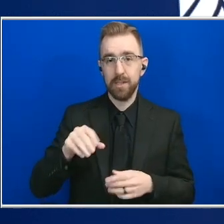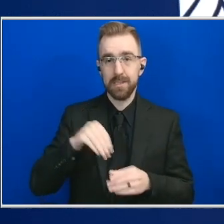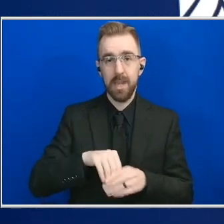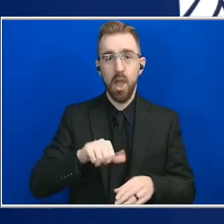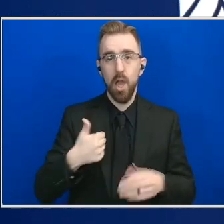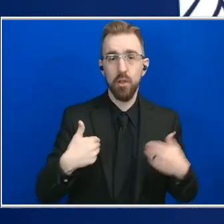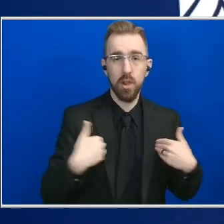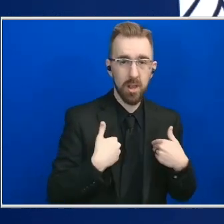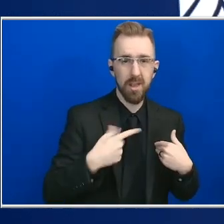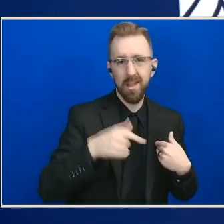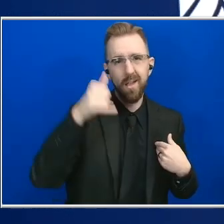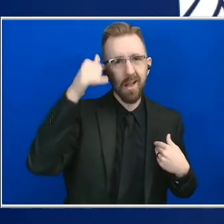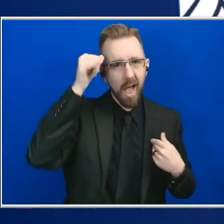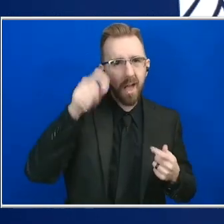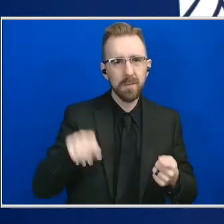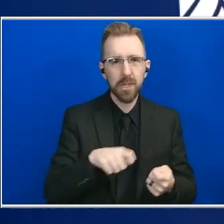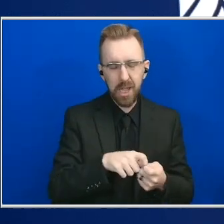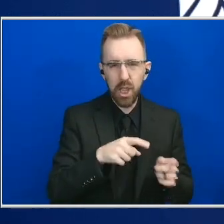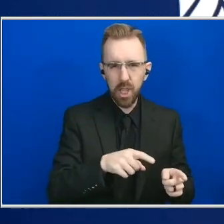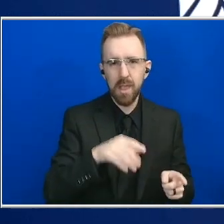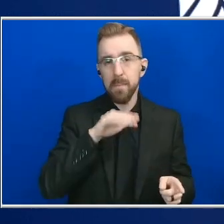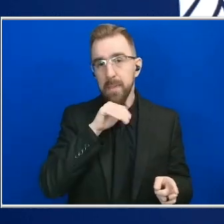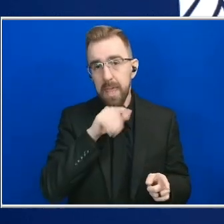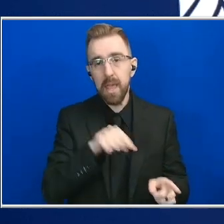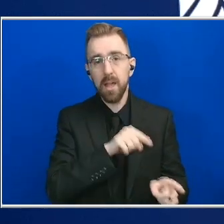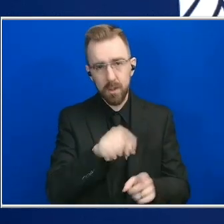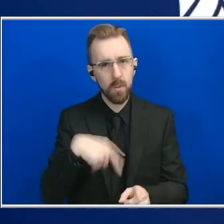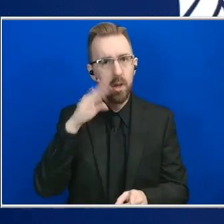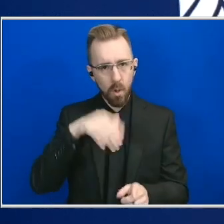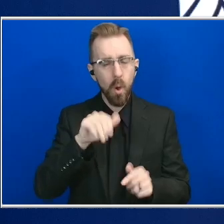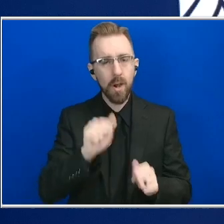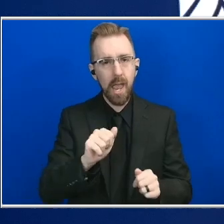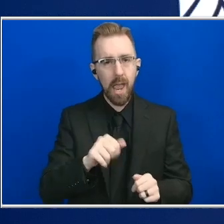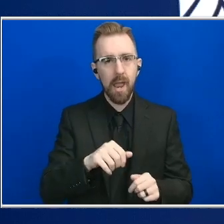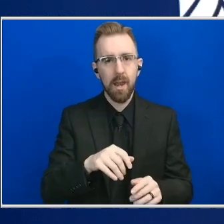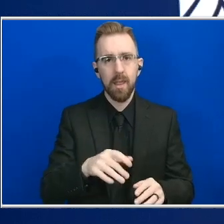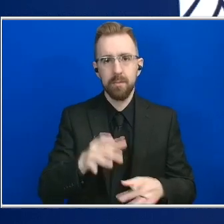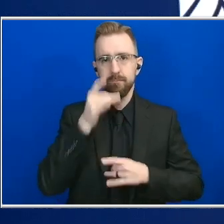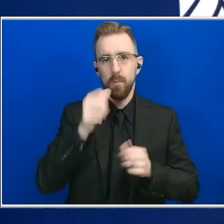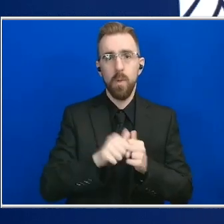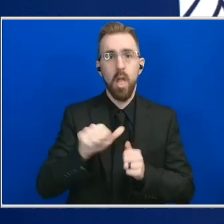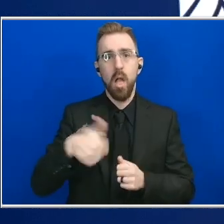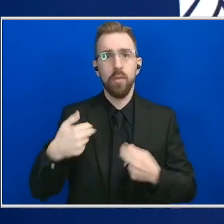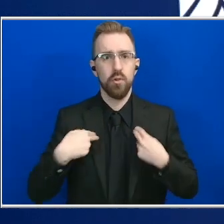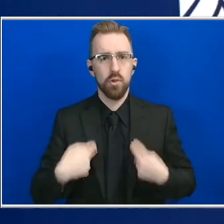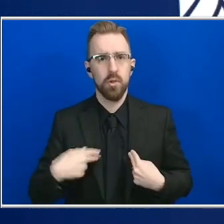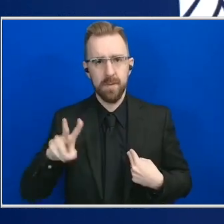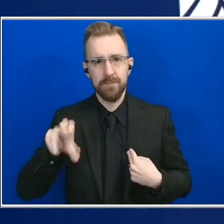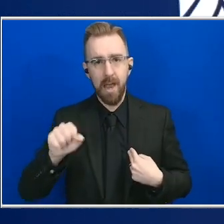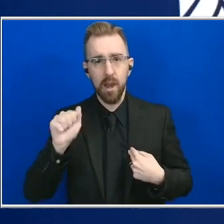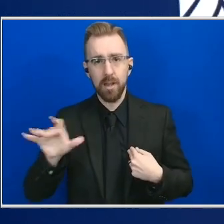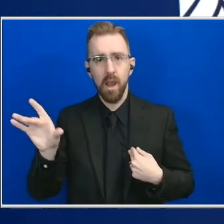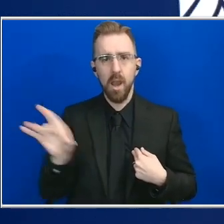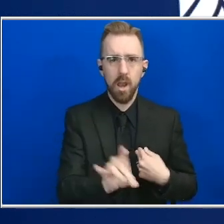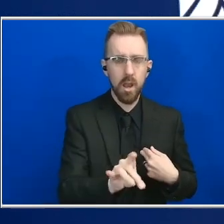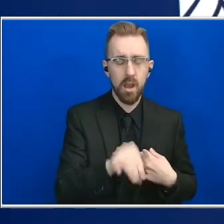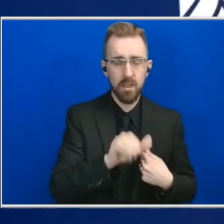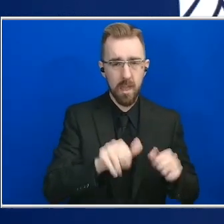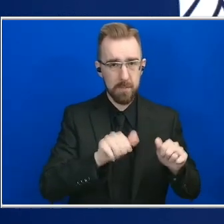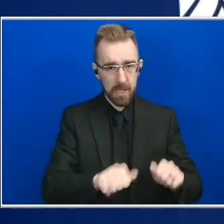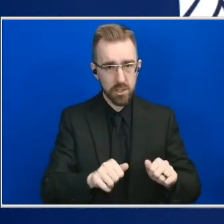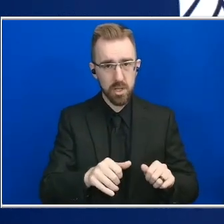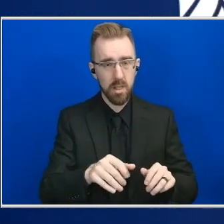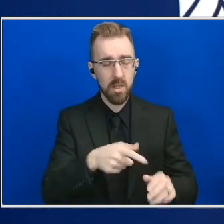cows or even in pigs, which we know can also be infected with other human viruses, is that potential there for mutation